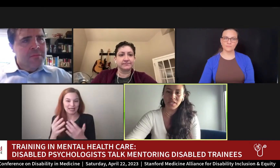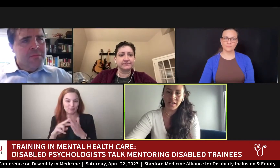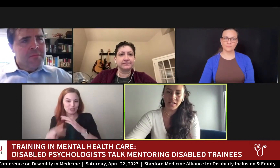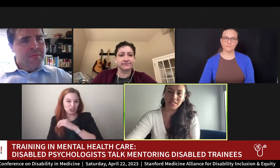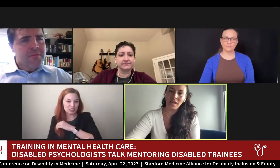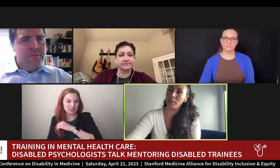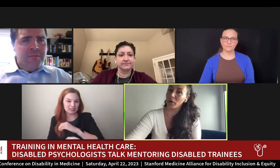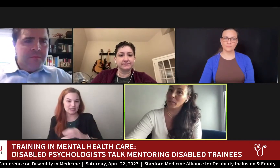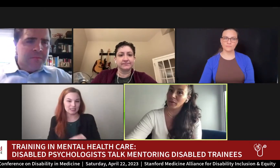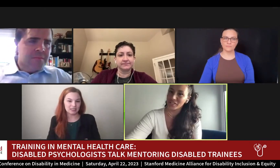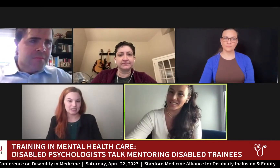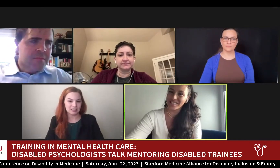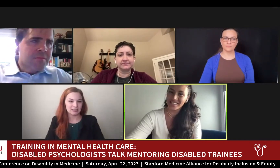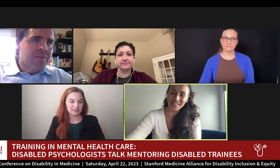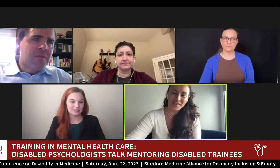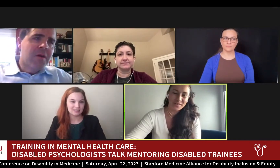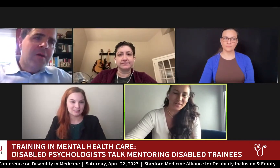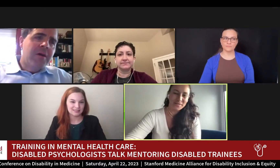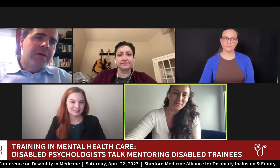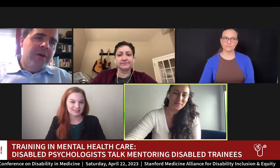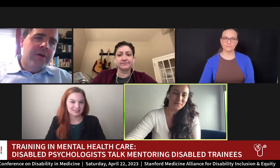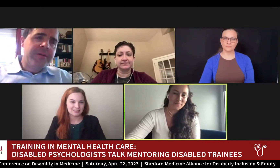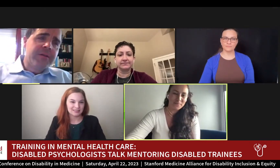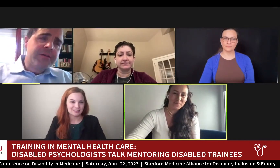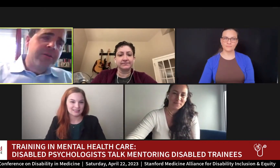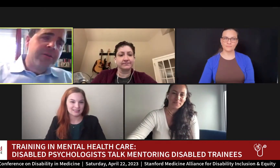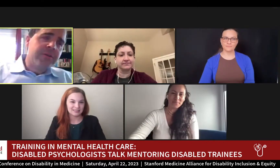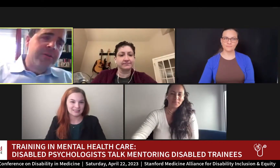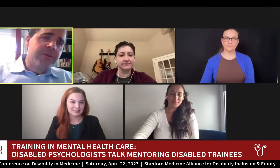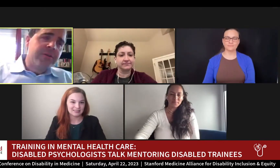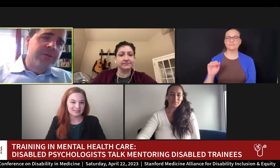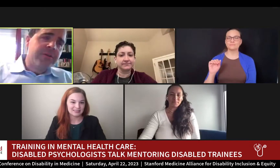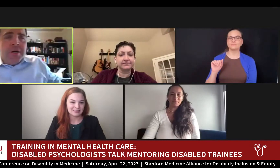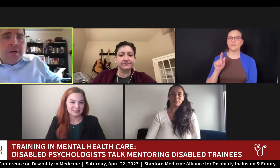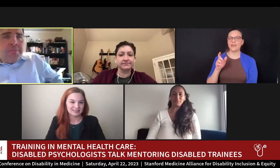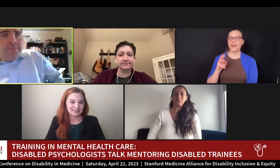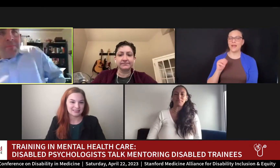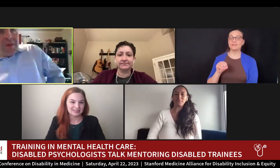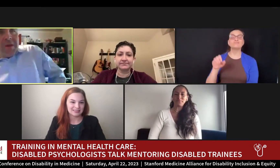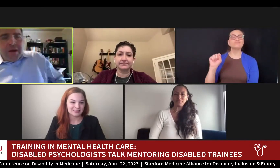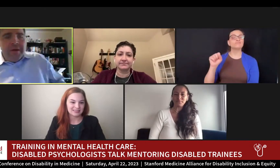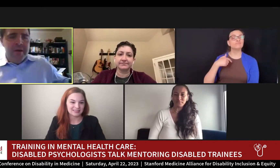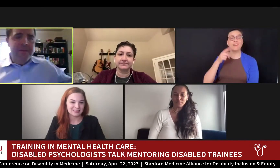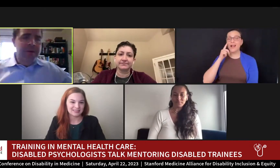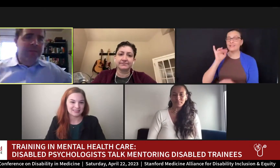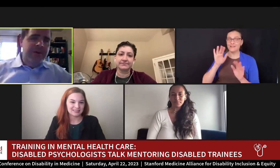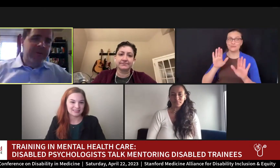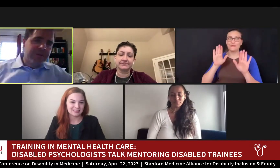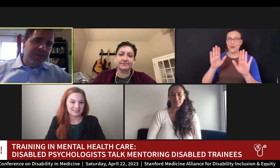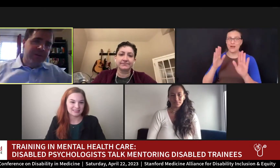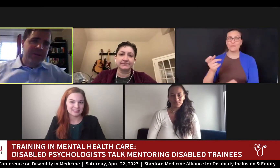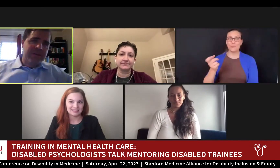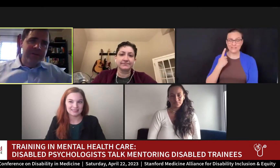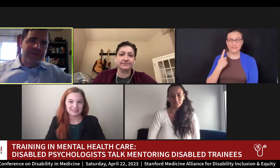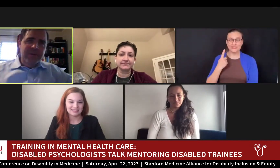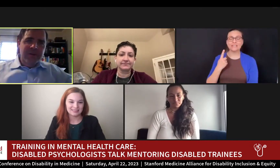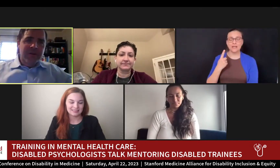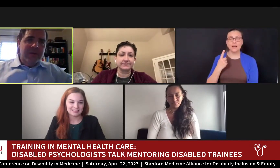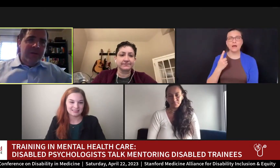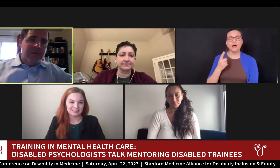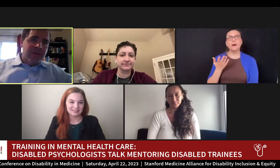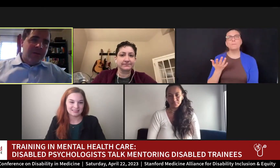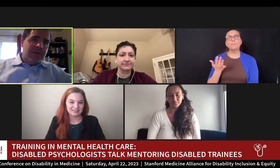while simultaneously not burning bridges? I think that's a great question. I think part of it